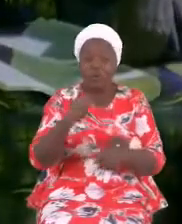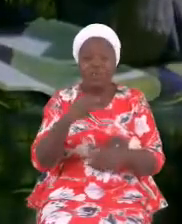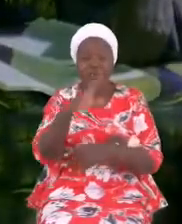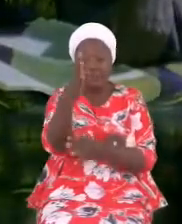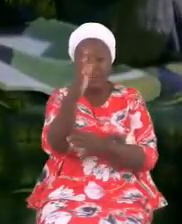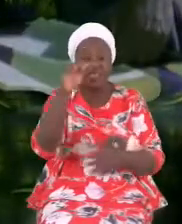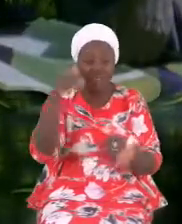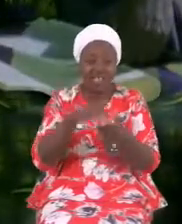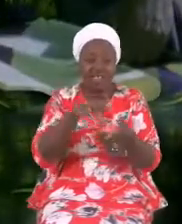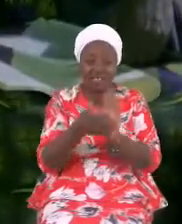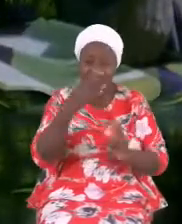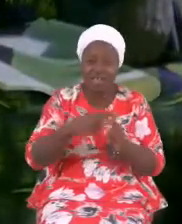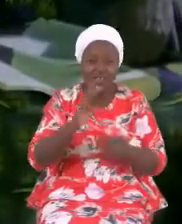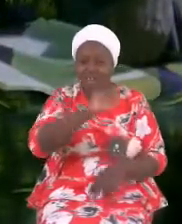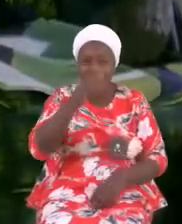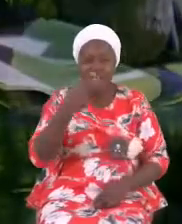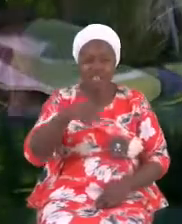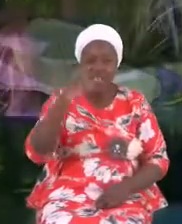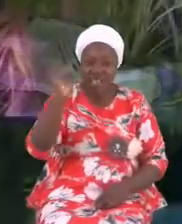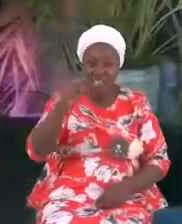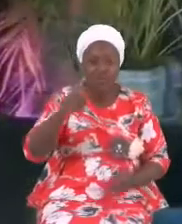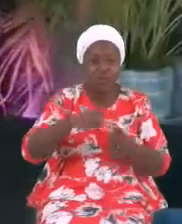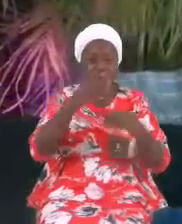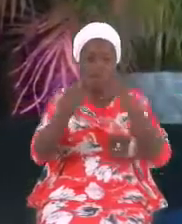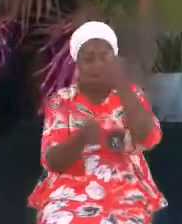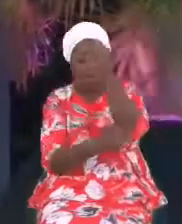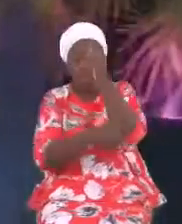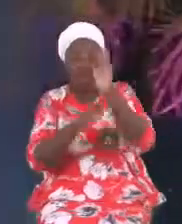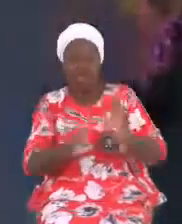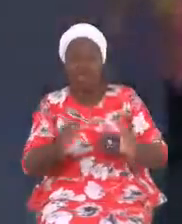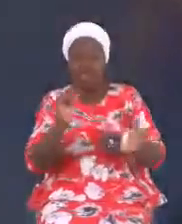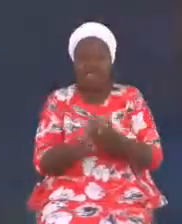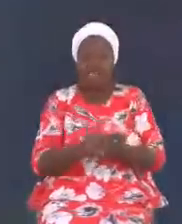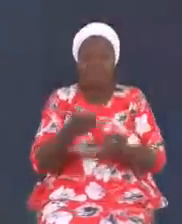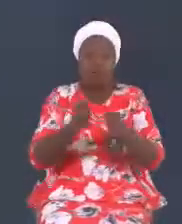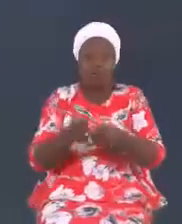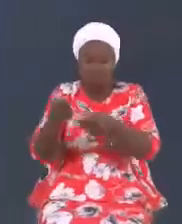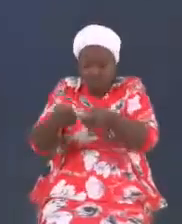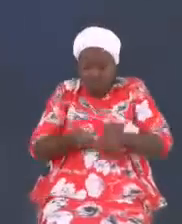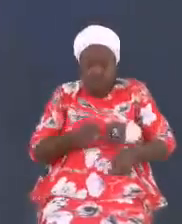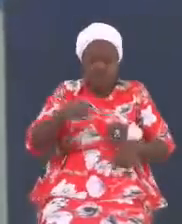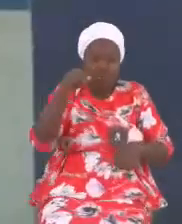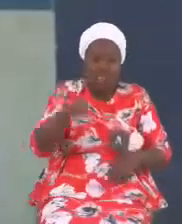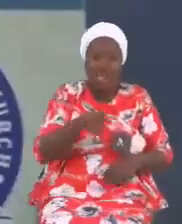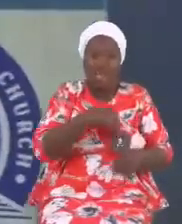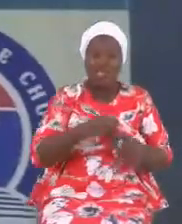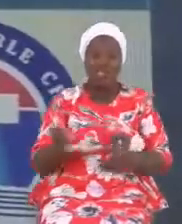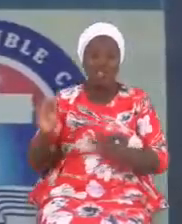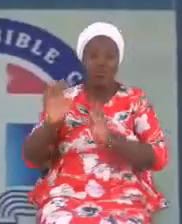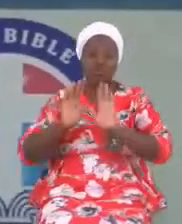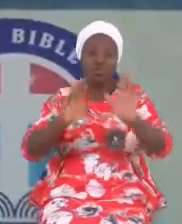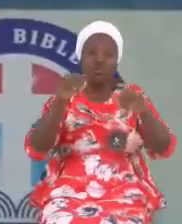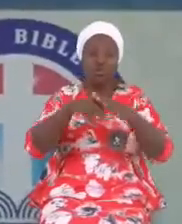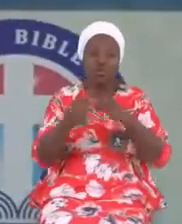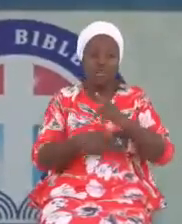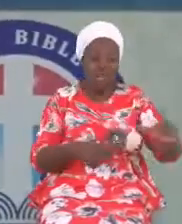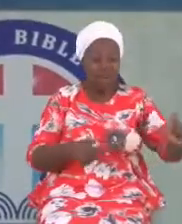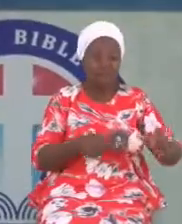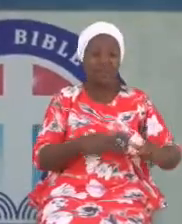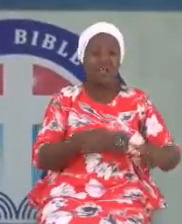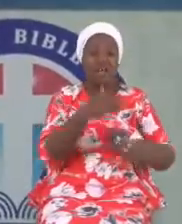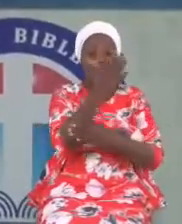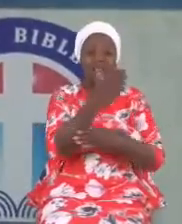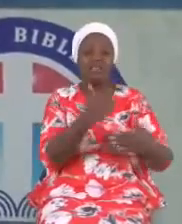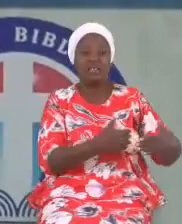say yes to that tempter that wants to pull you down and drag you to the left-hand side. Revelation